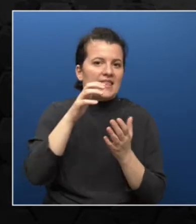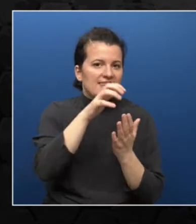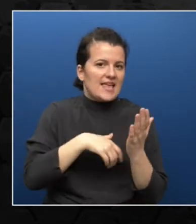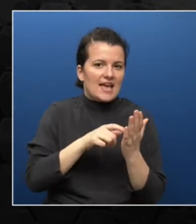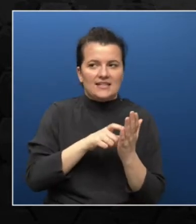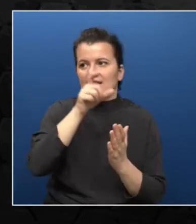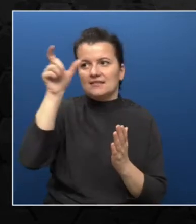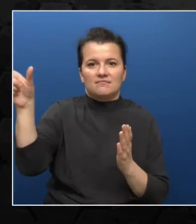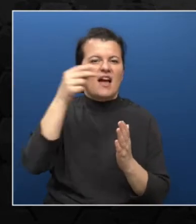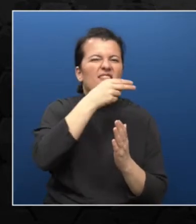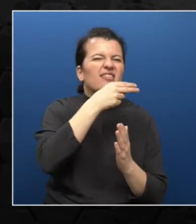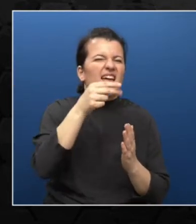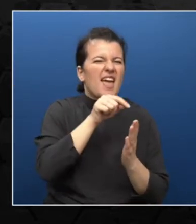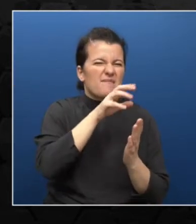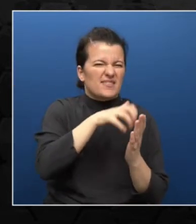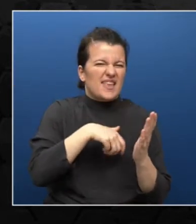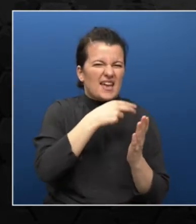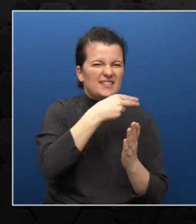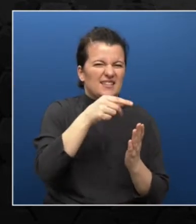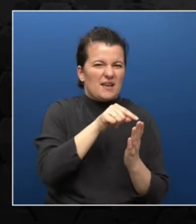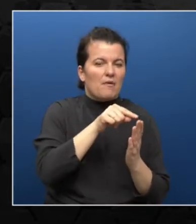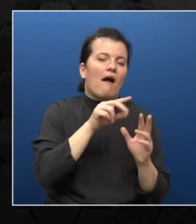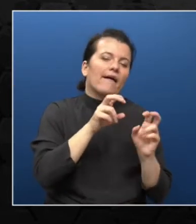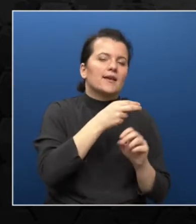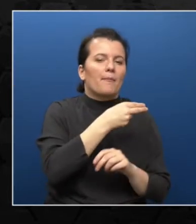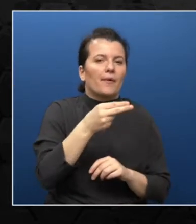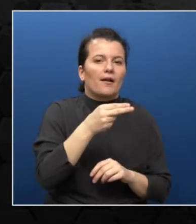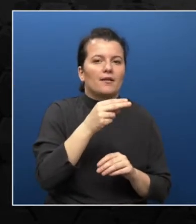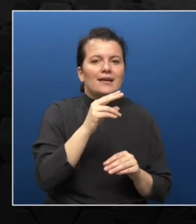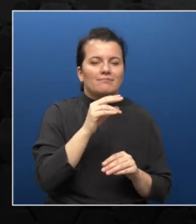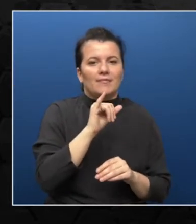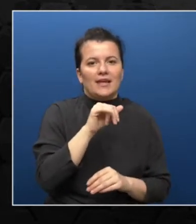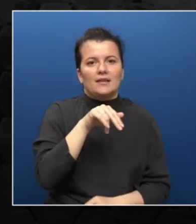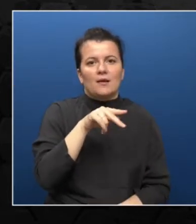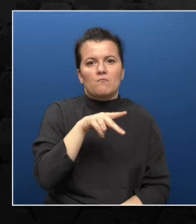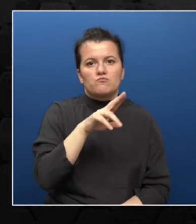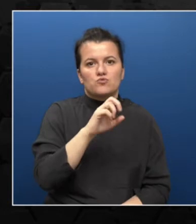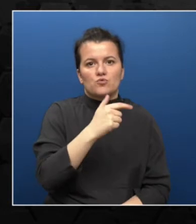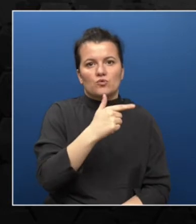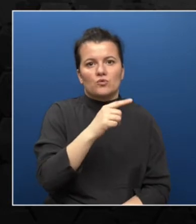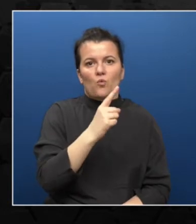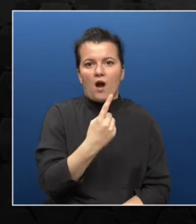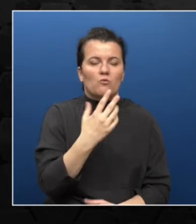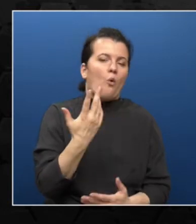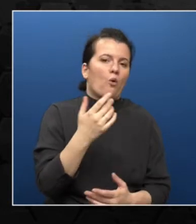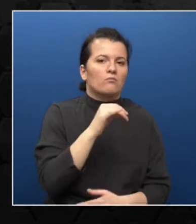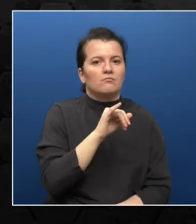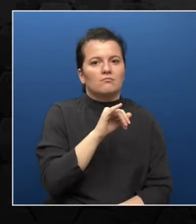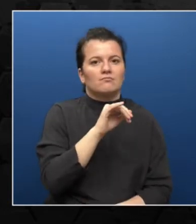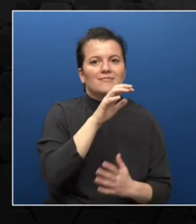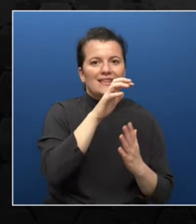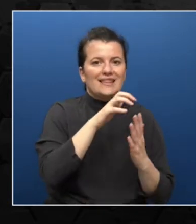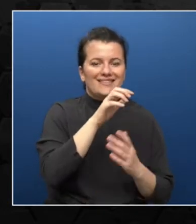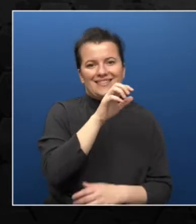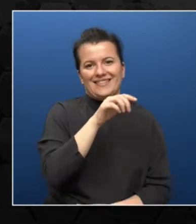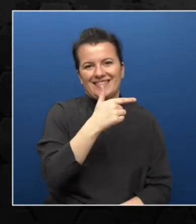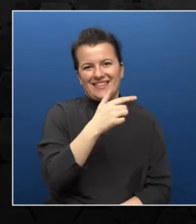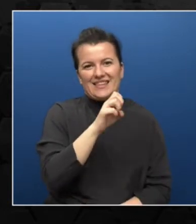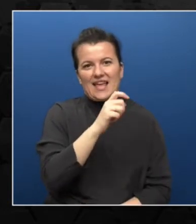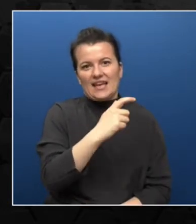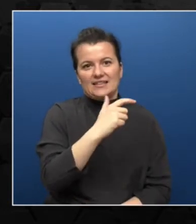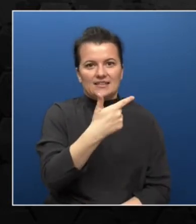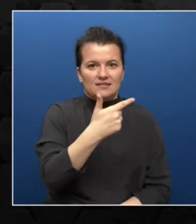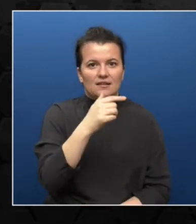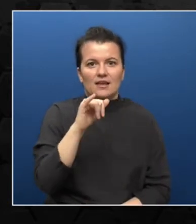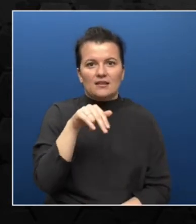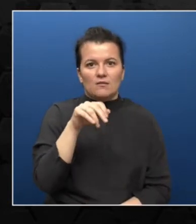example, here we have text input 1, so we can just rename it as text input. And I